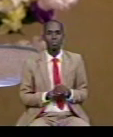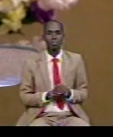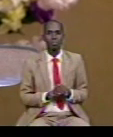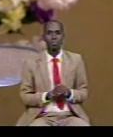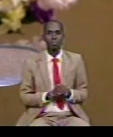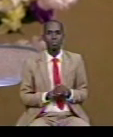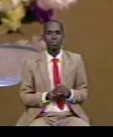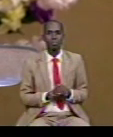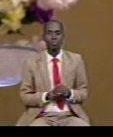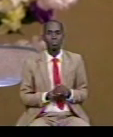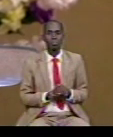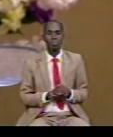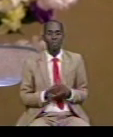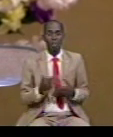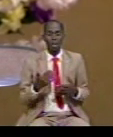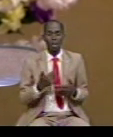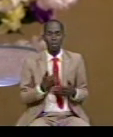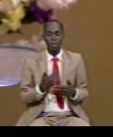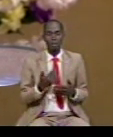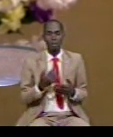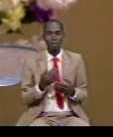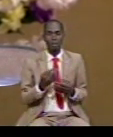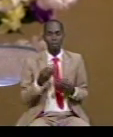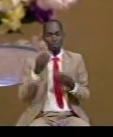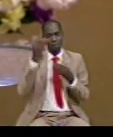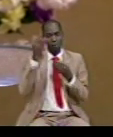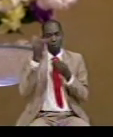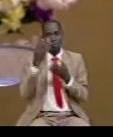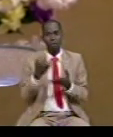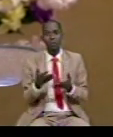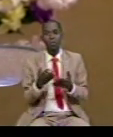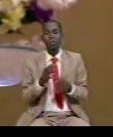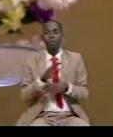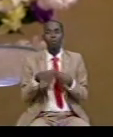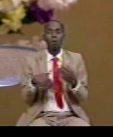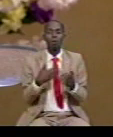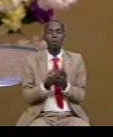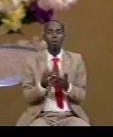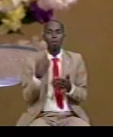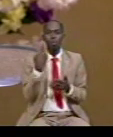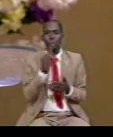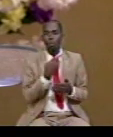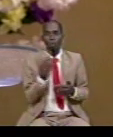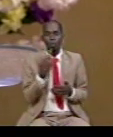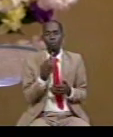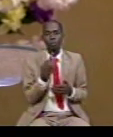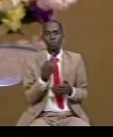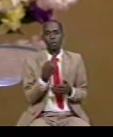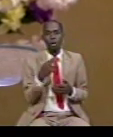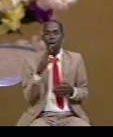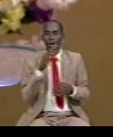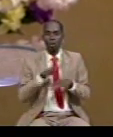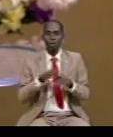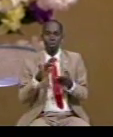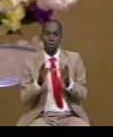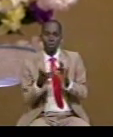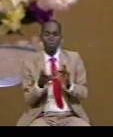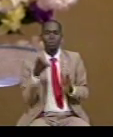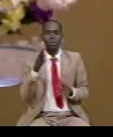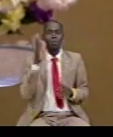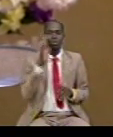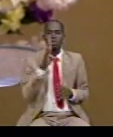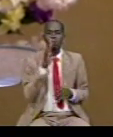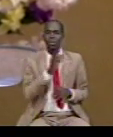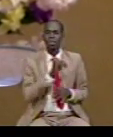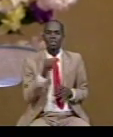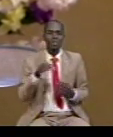Listen to this announcement. For online converts rally, there will be a special online banquet for